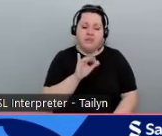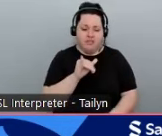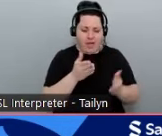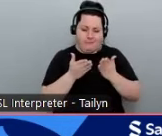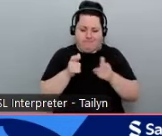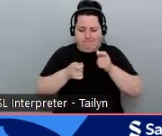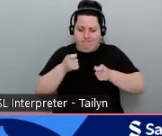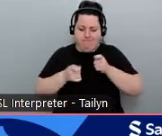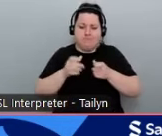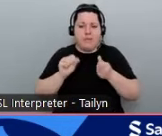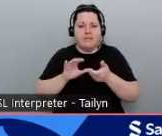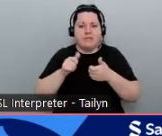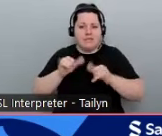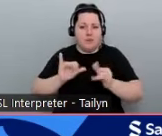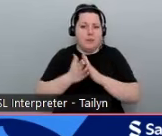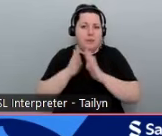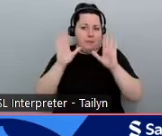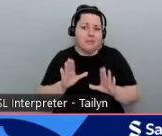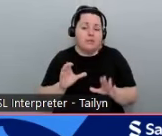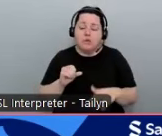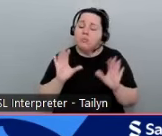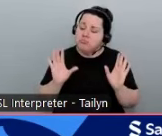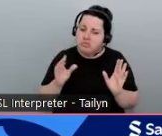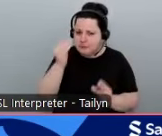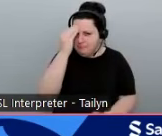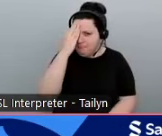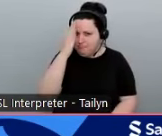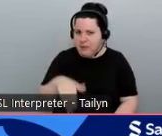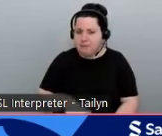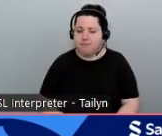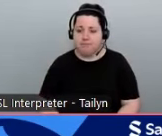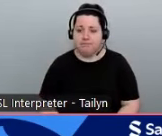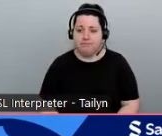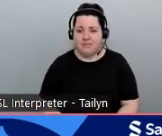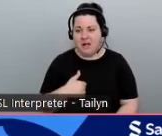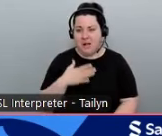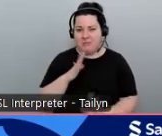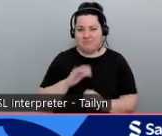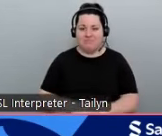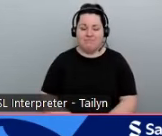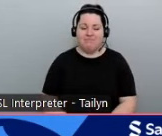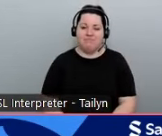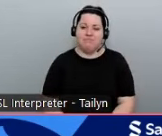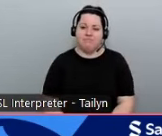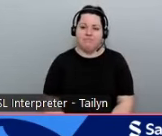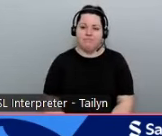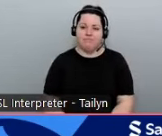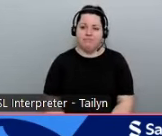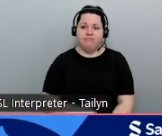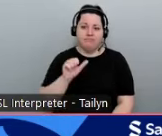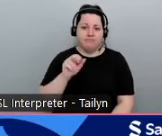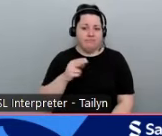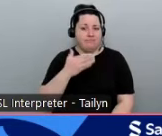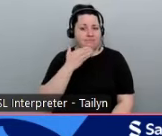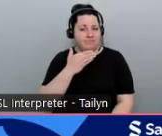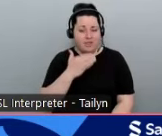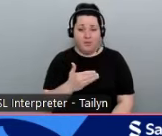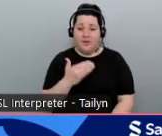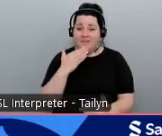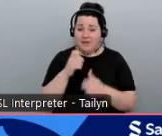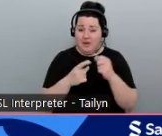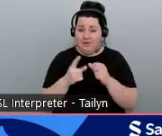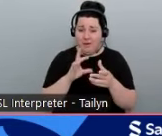something amazing. So just please keep that in mind. I'll stop there. Thank you, Tiffany. Thank you all, to everyone who